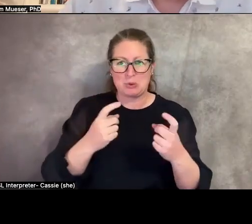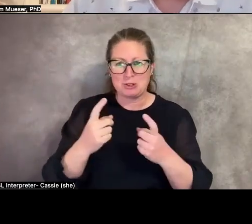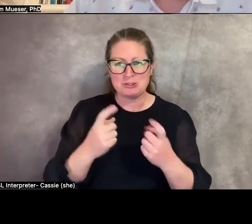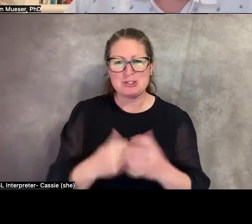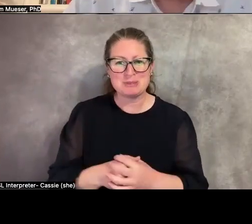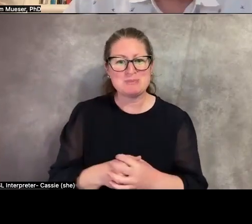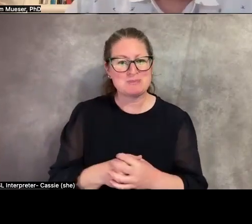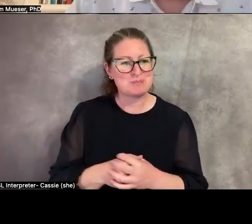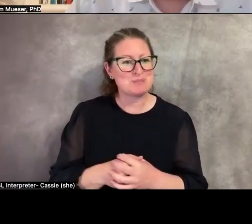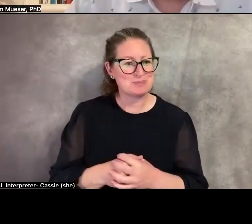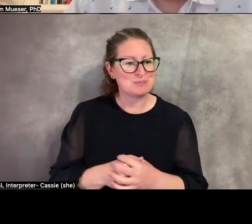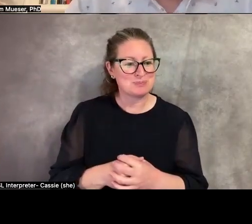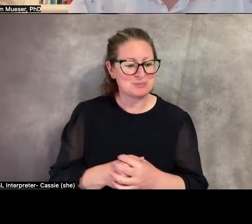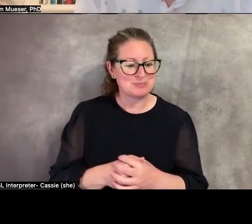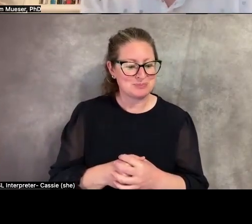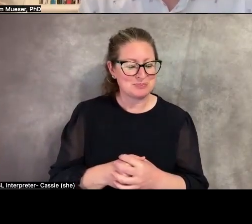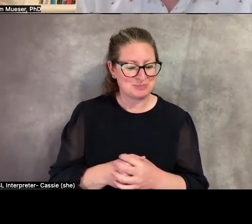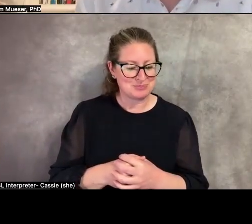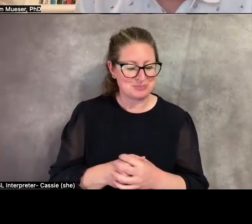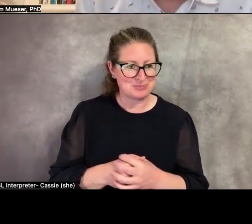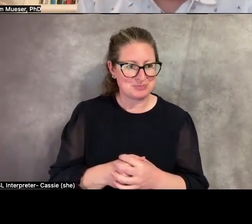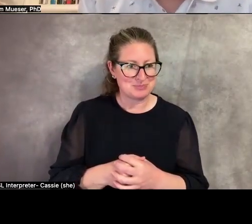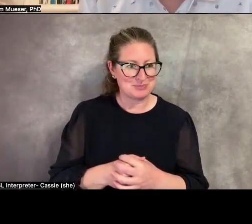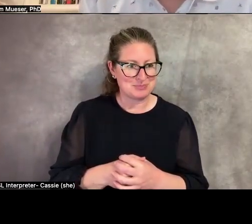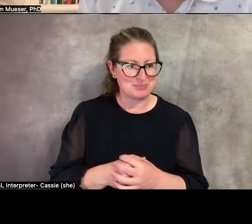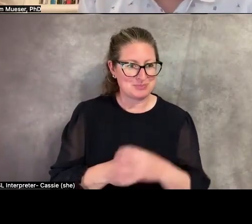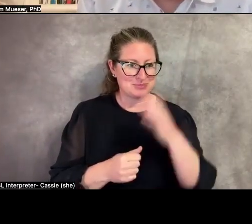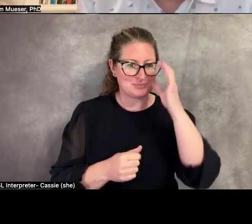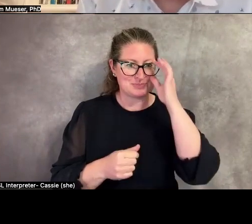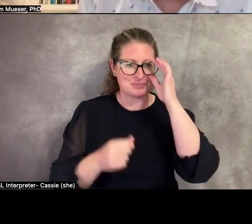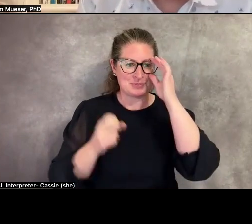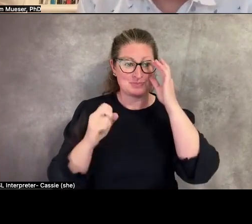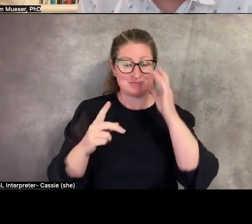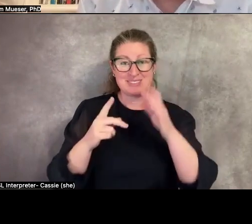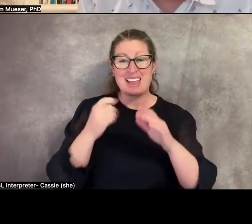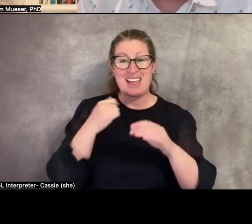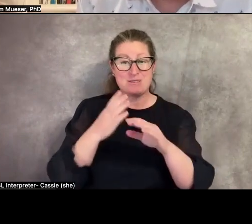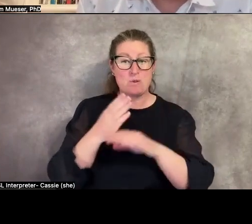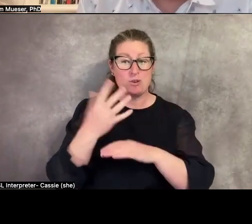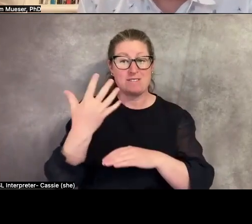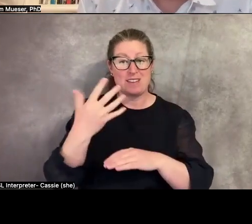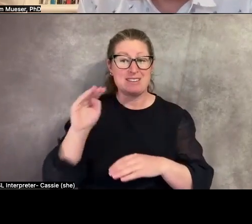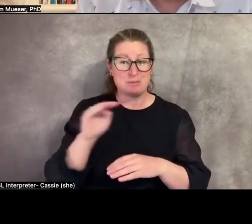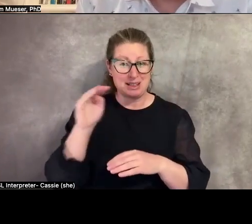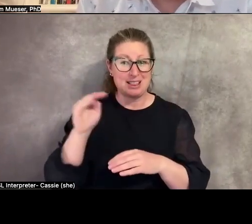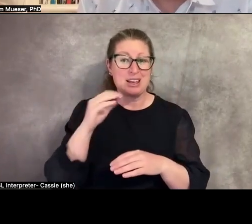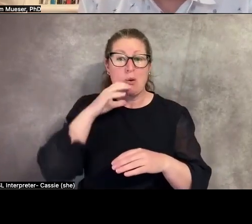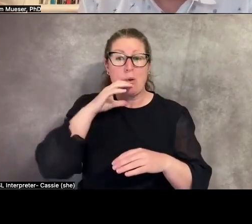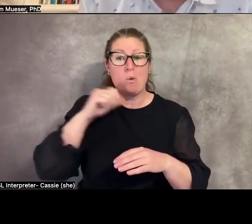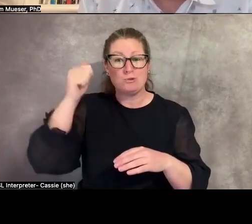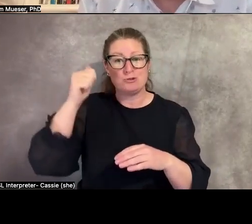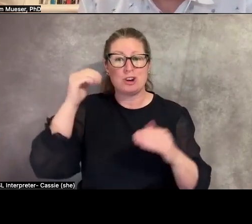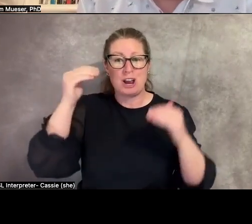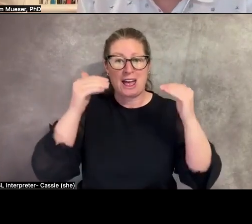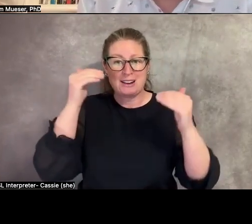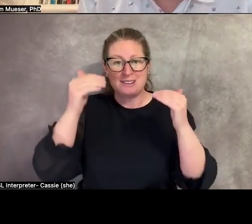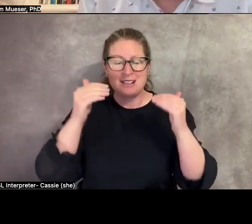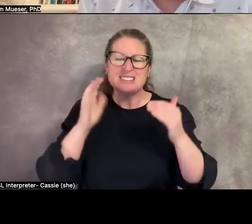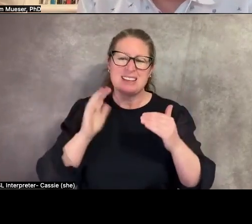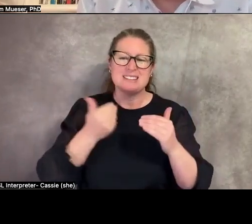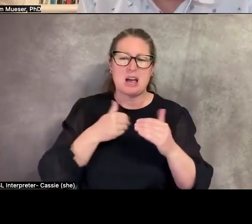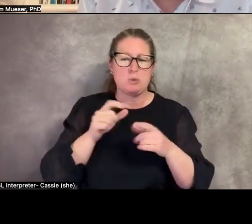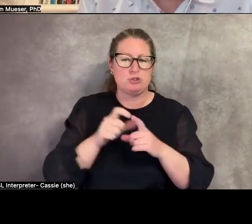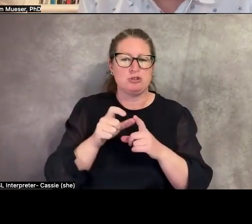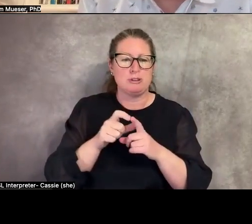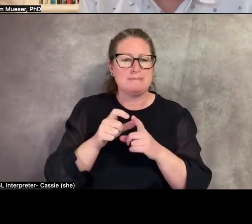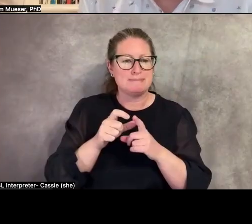Next. So in terms of background, there's over 5 million older adults, and we're using the term older